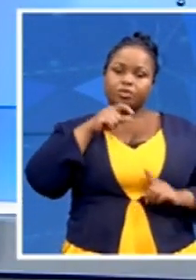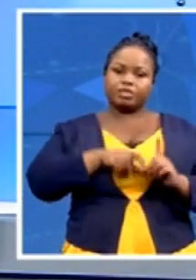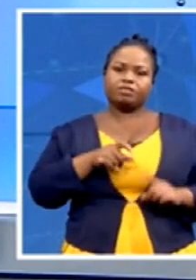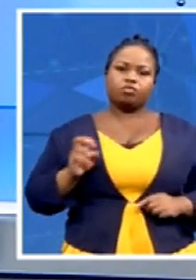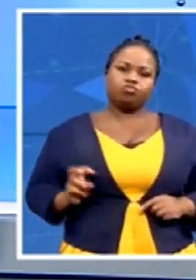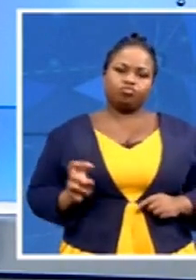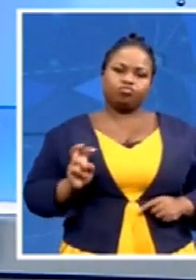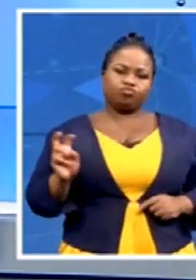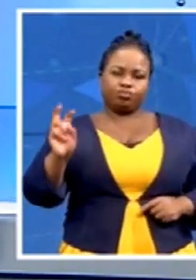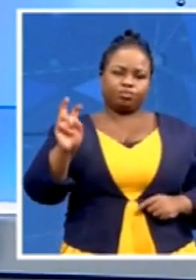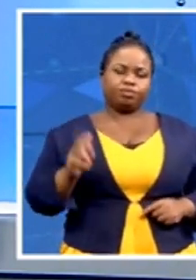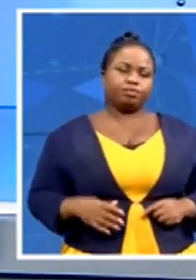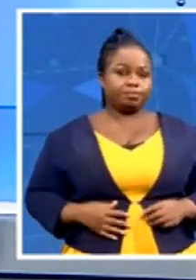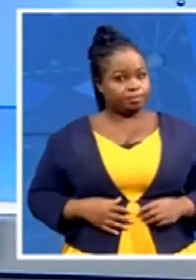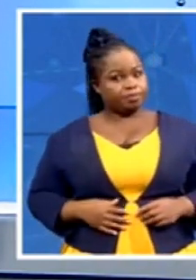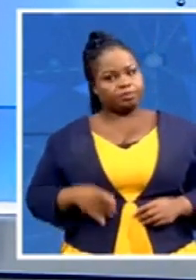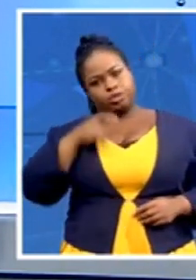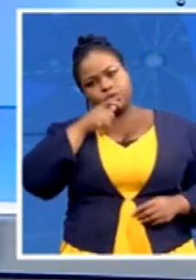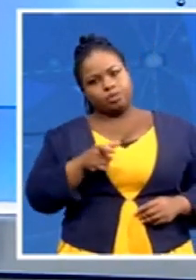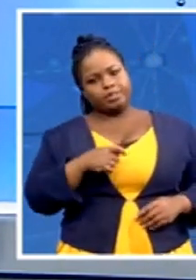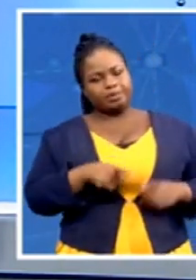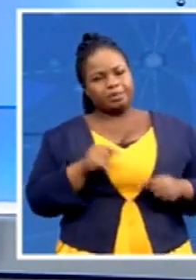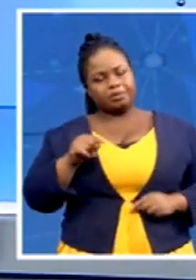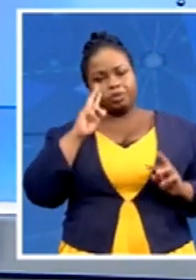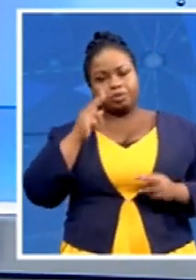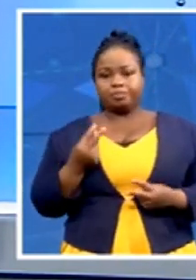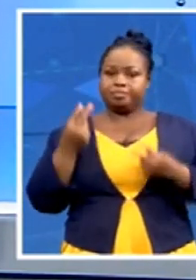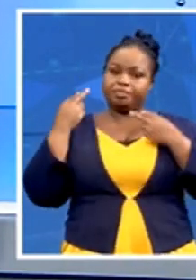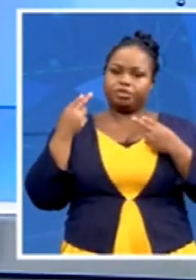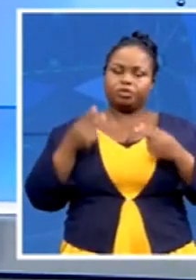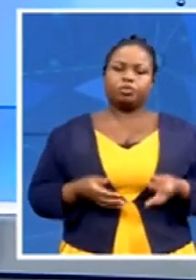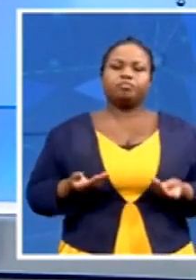commenting and reflecting on the release of this SIU report.